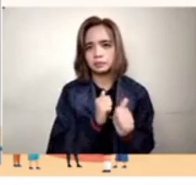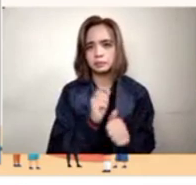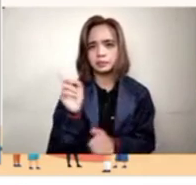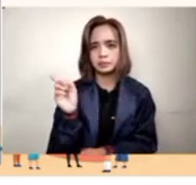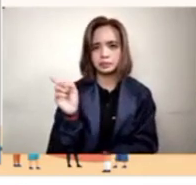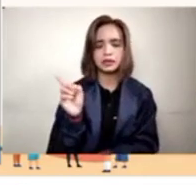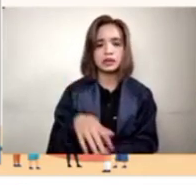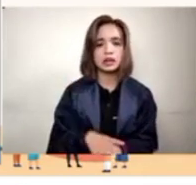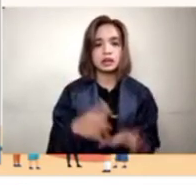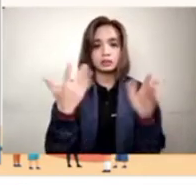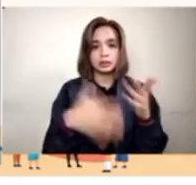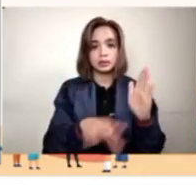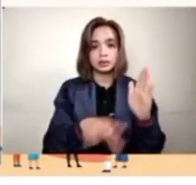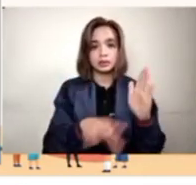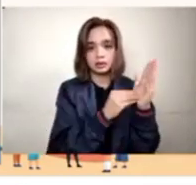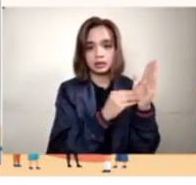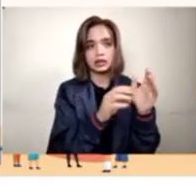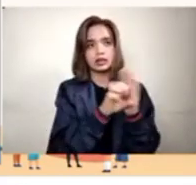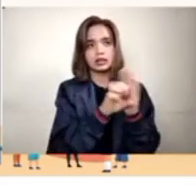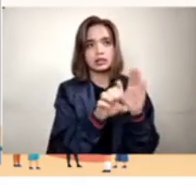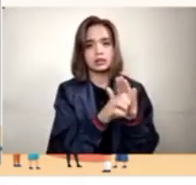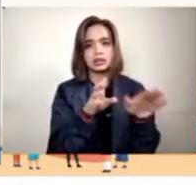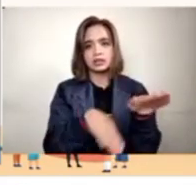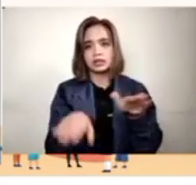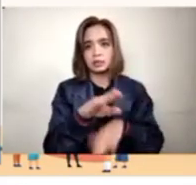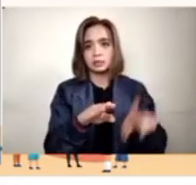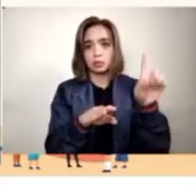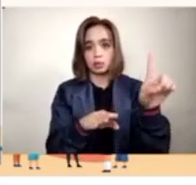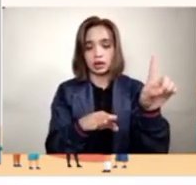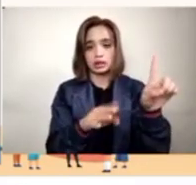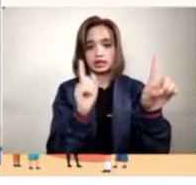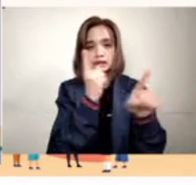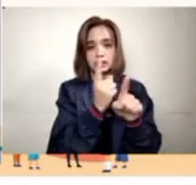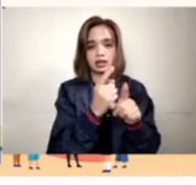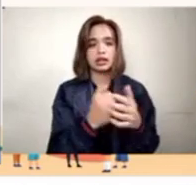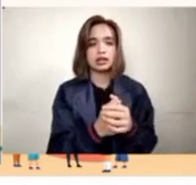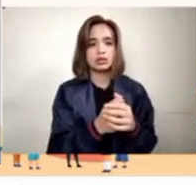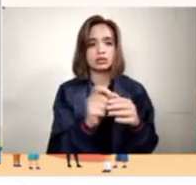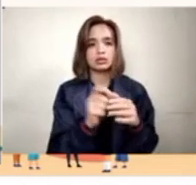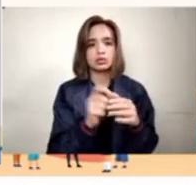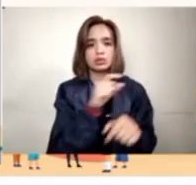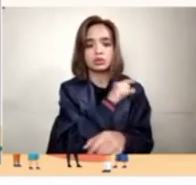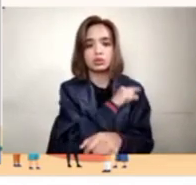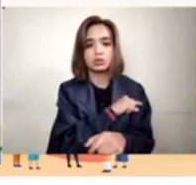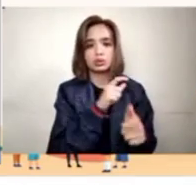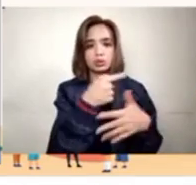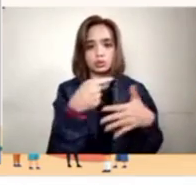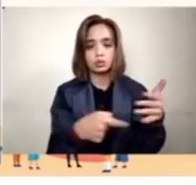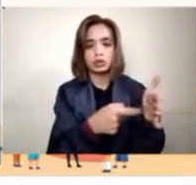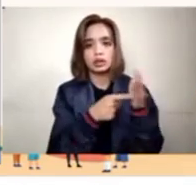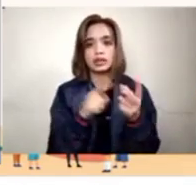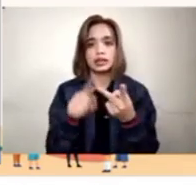well redefined. Upon identifying all the eligible applicants from step one, which is the